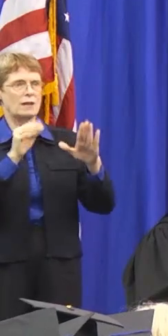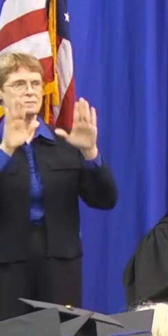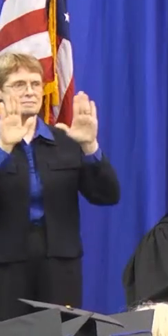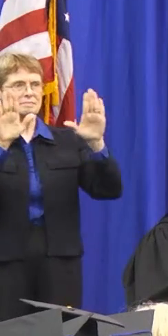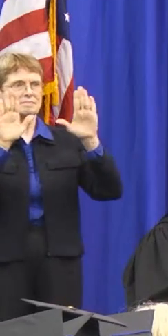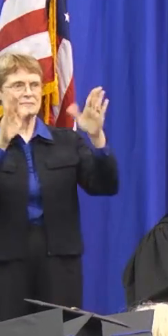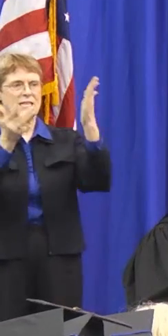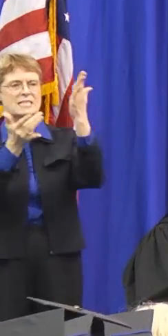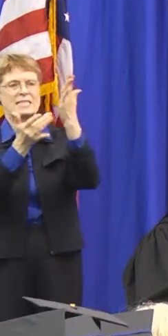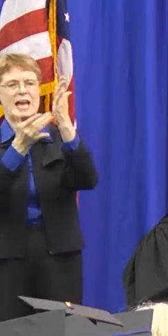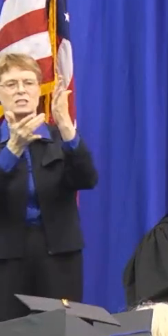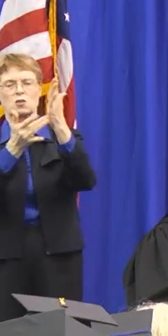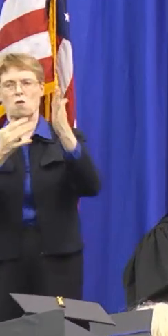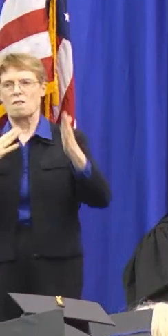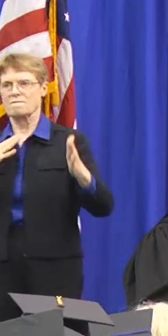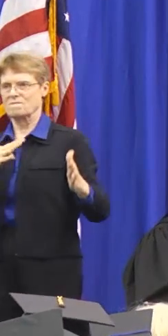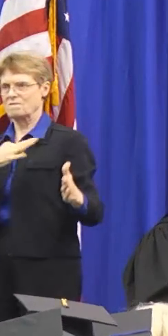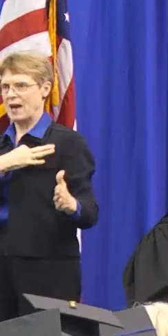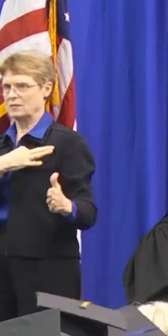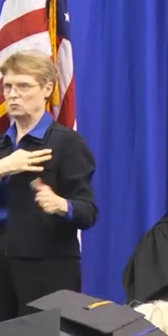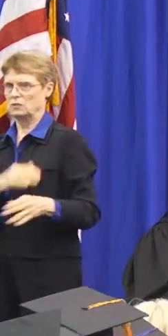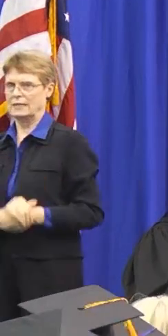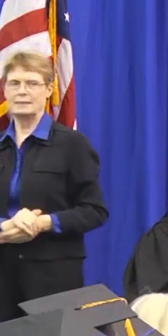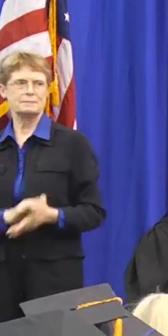technical faculty.